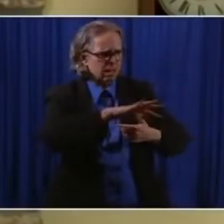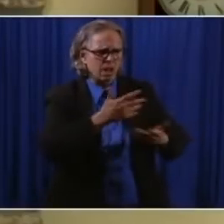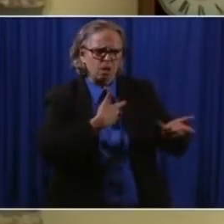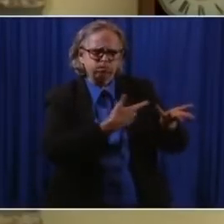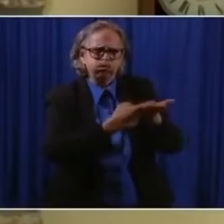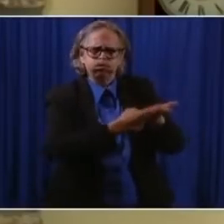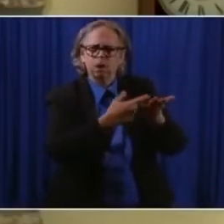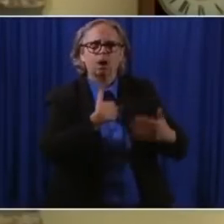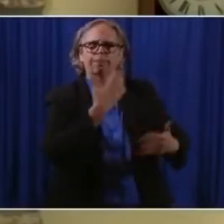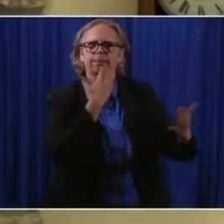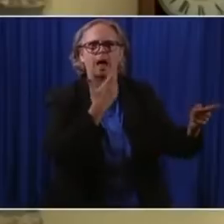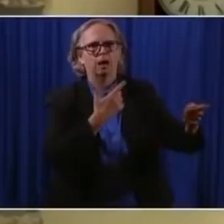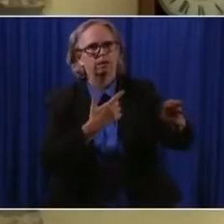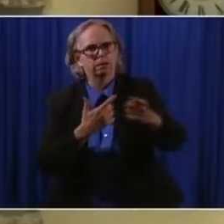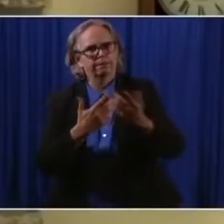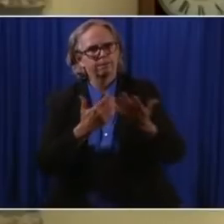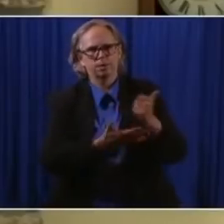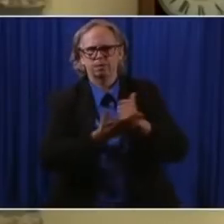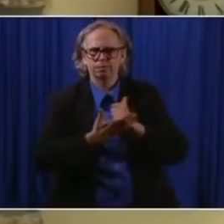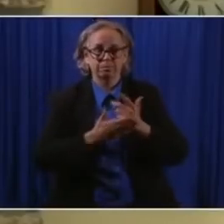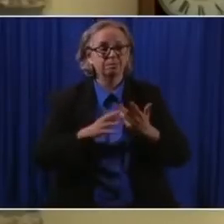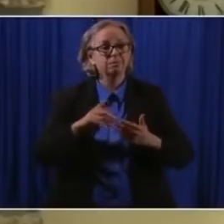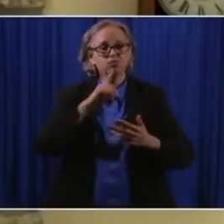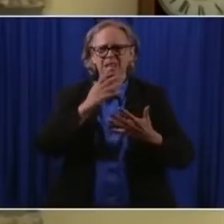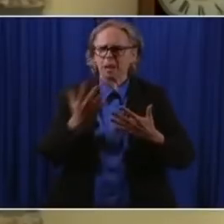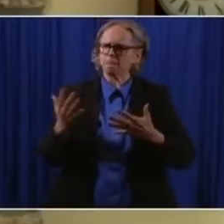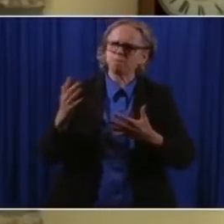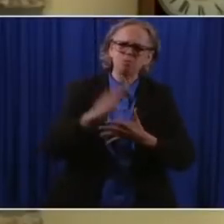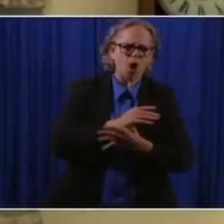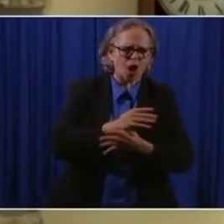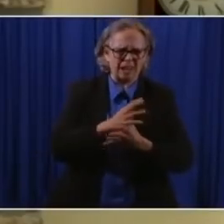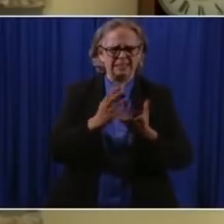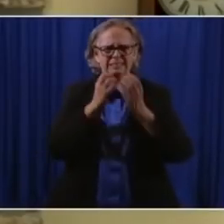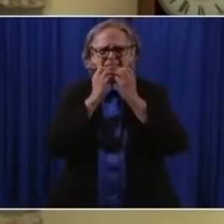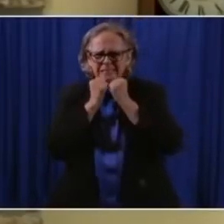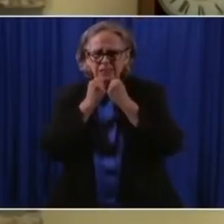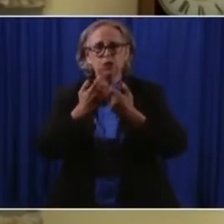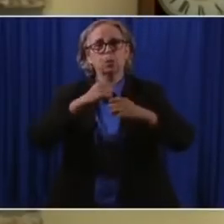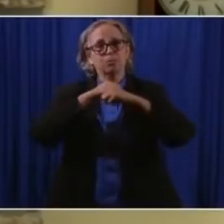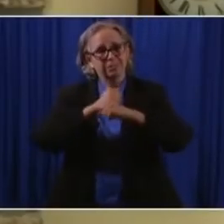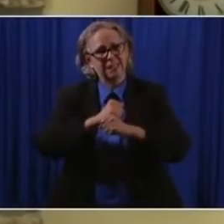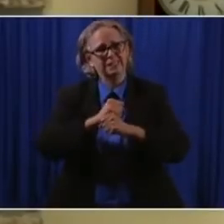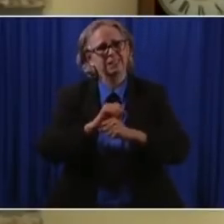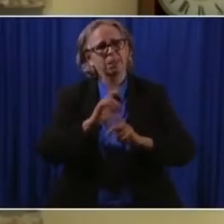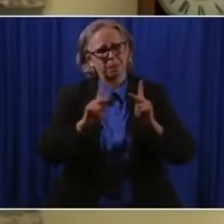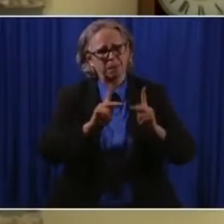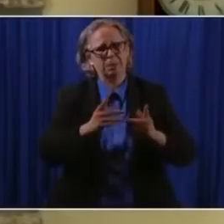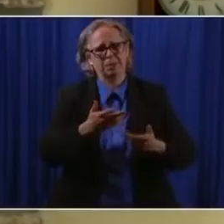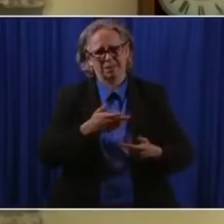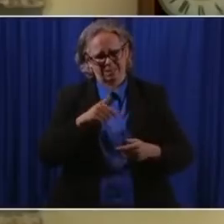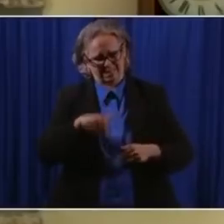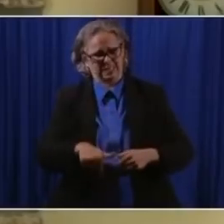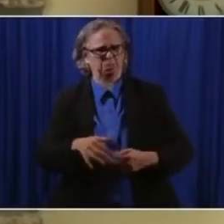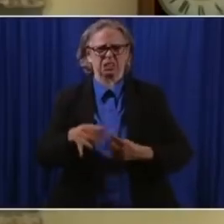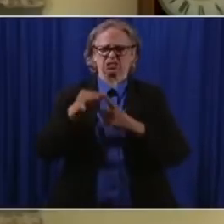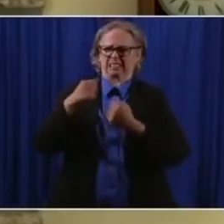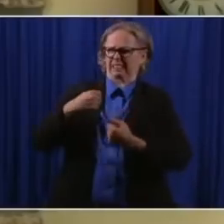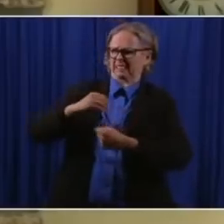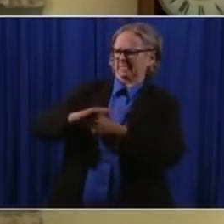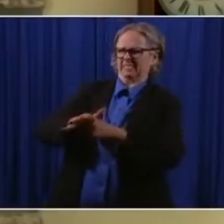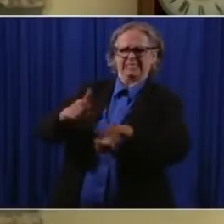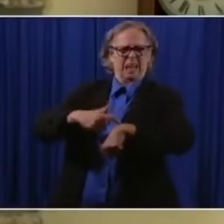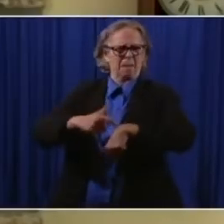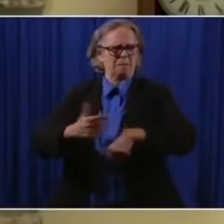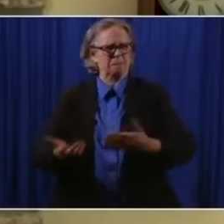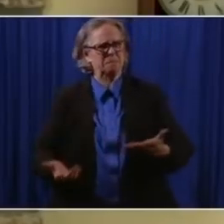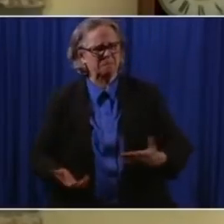and remains protecting Ohioans while navigating through this pandemic. To achieve this, we must have 100% participation of